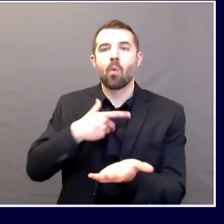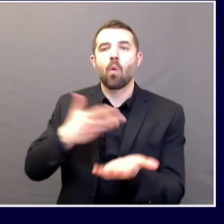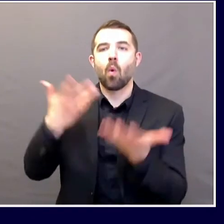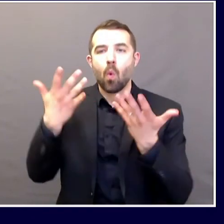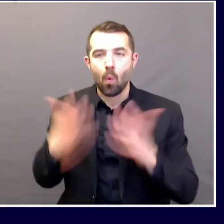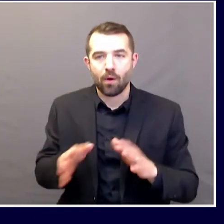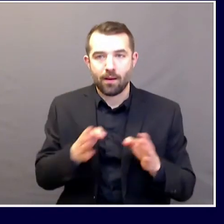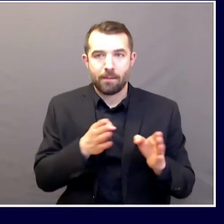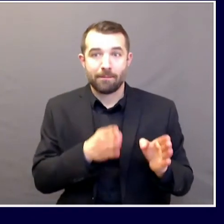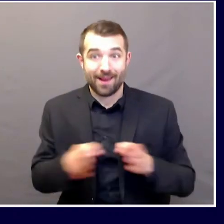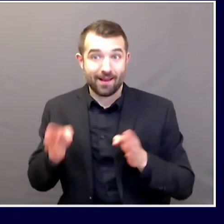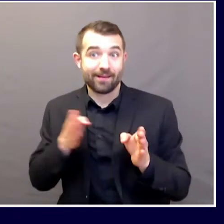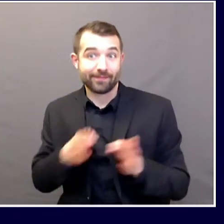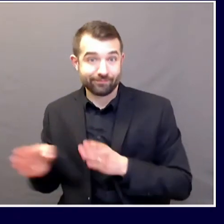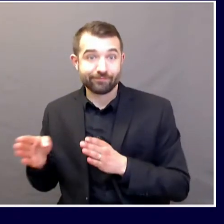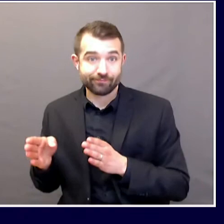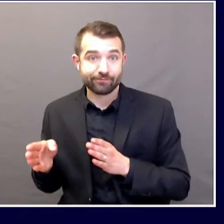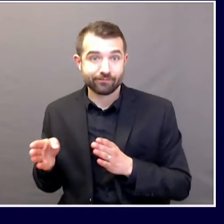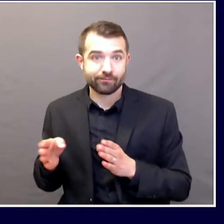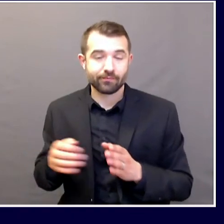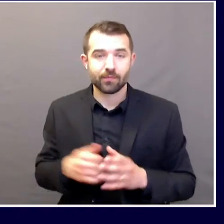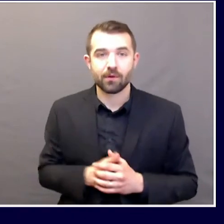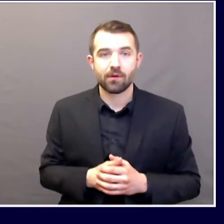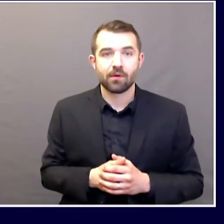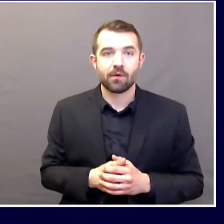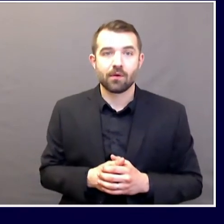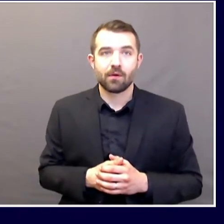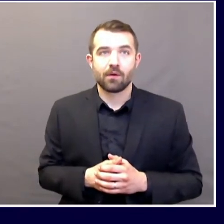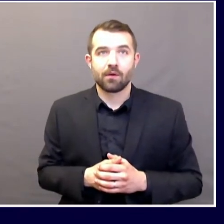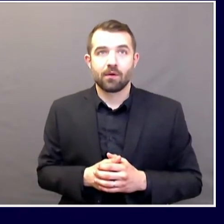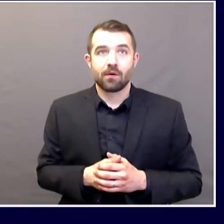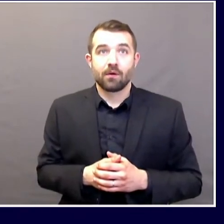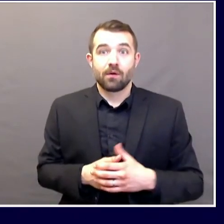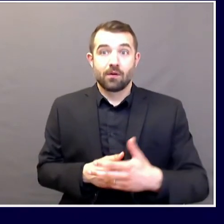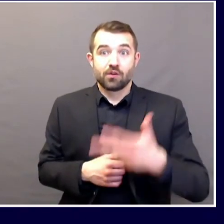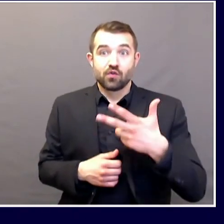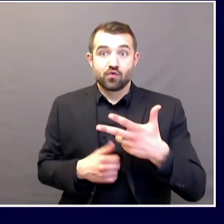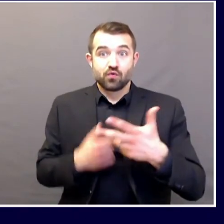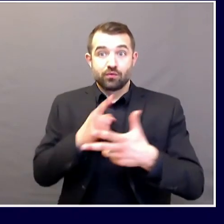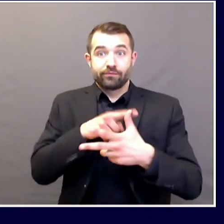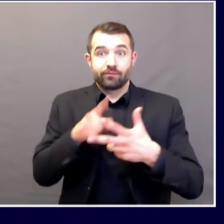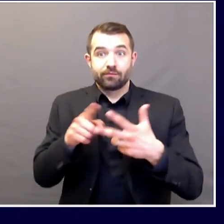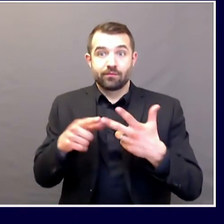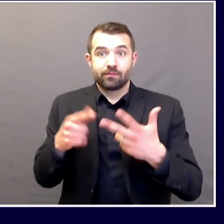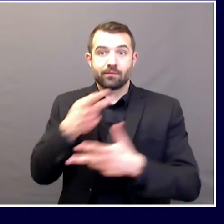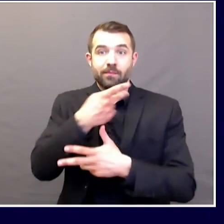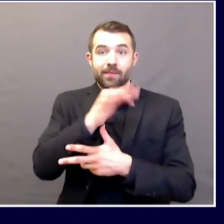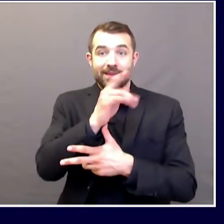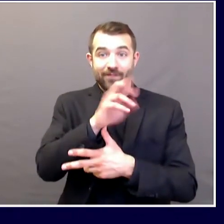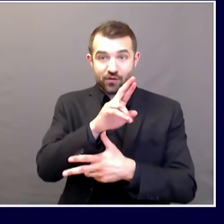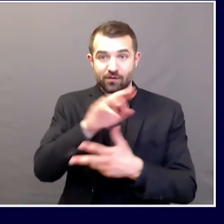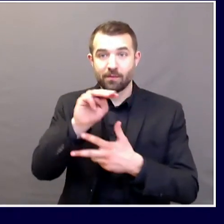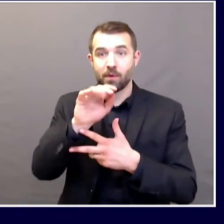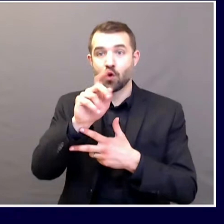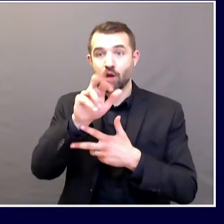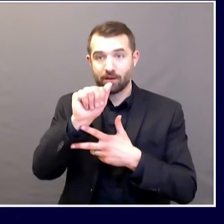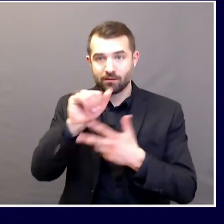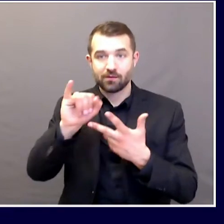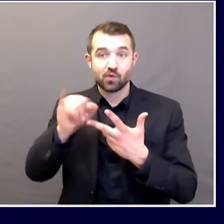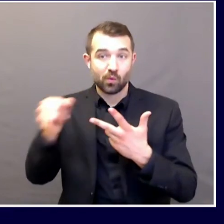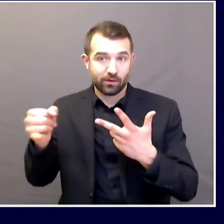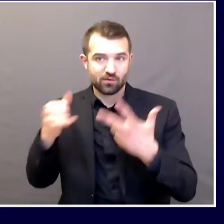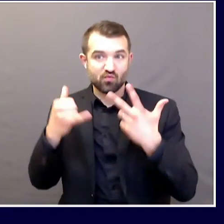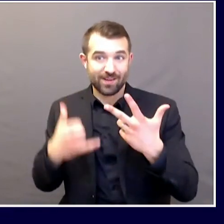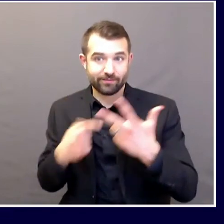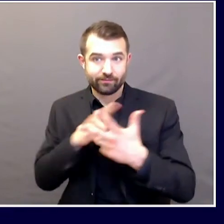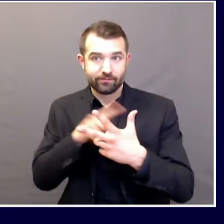vaccines. It is a 2-dose series, but it's 2 doses that don't require being put